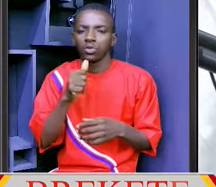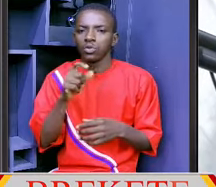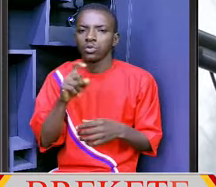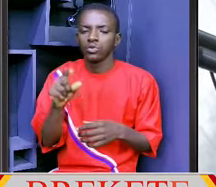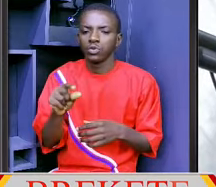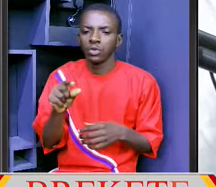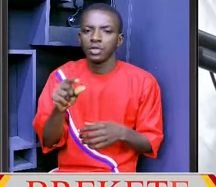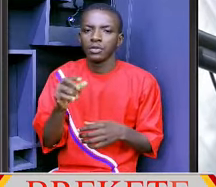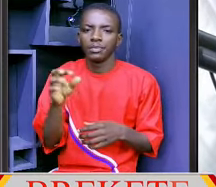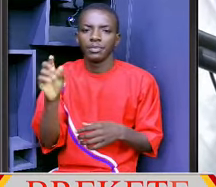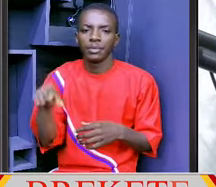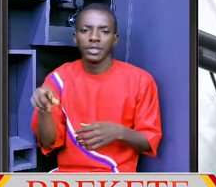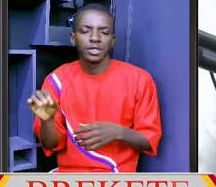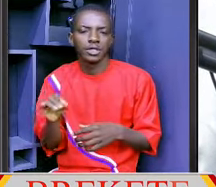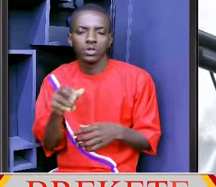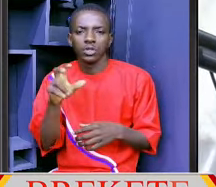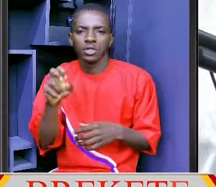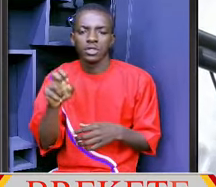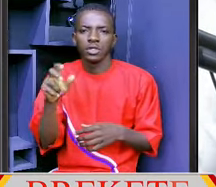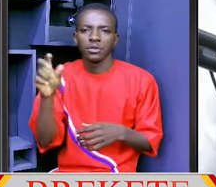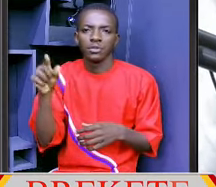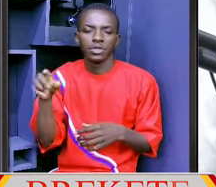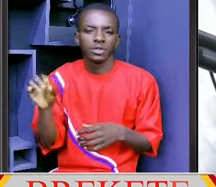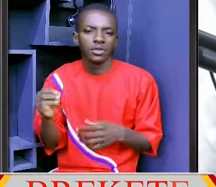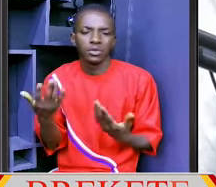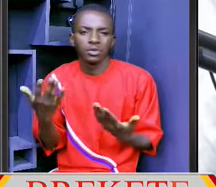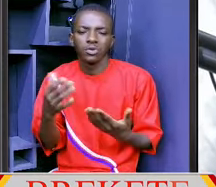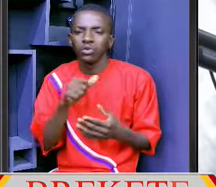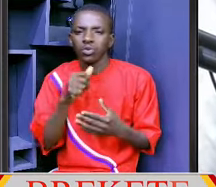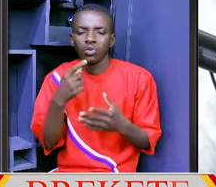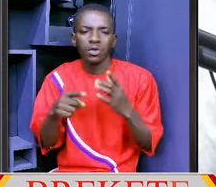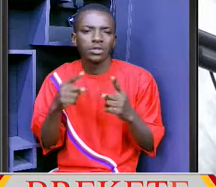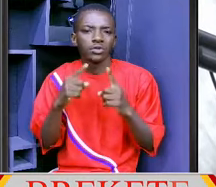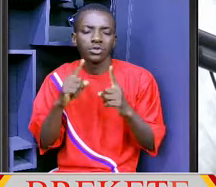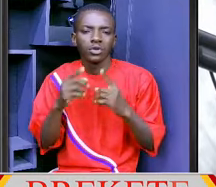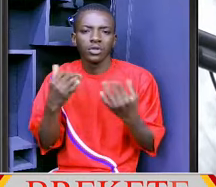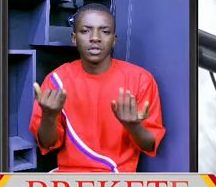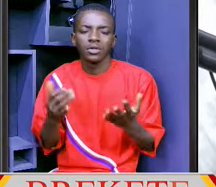20%? Is it up to 30%? Now, what will they talk be that?